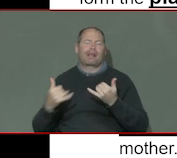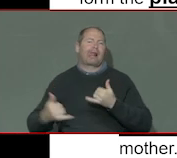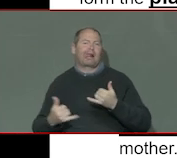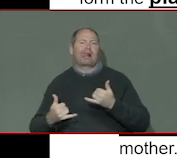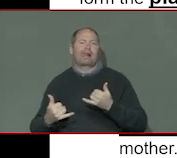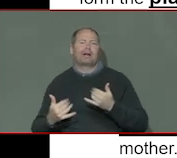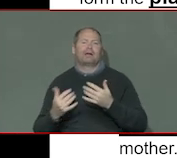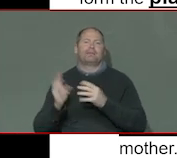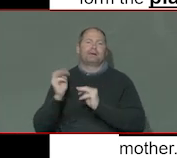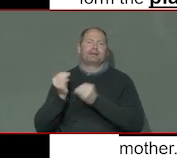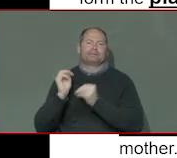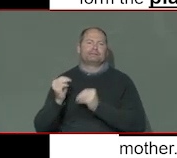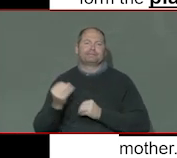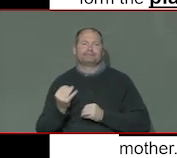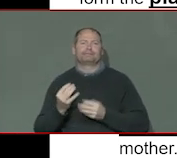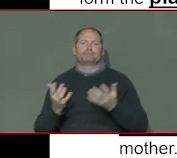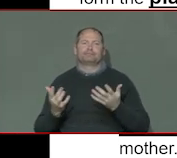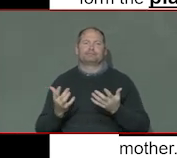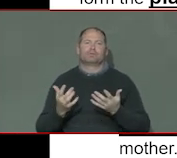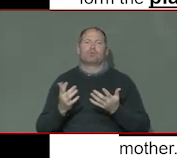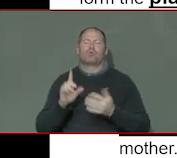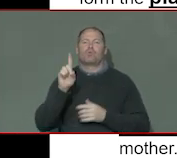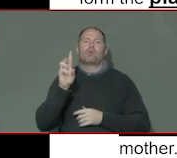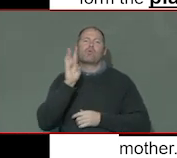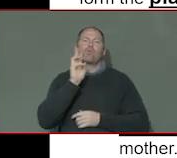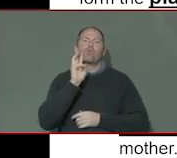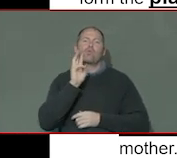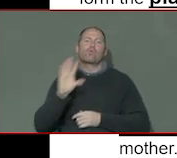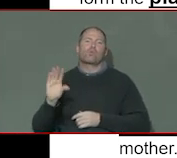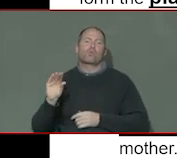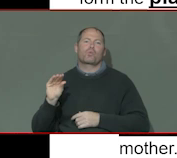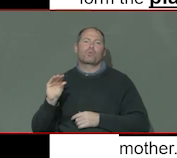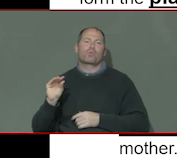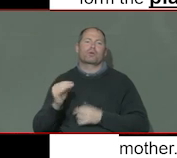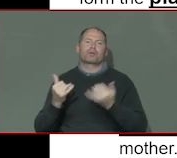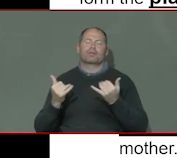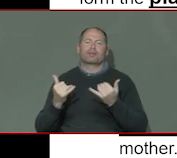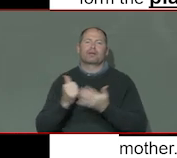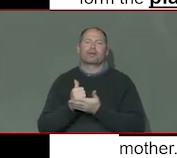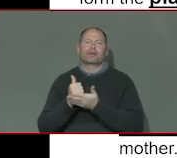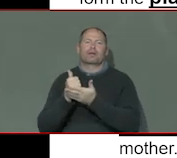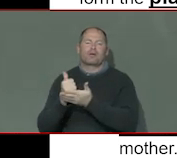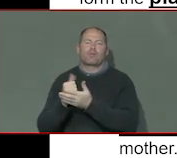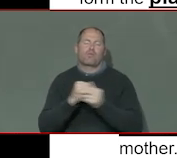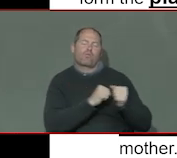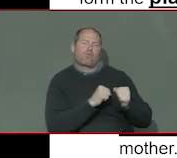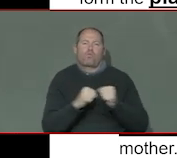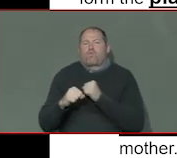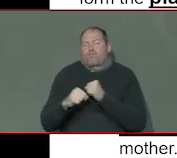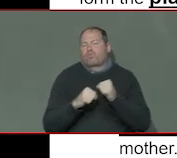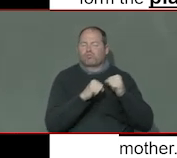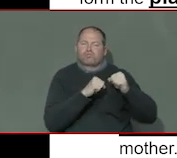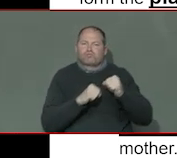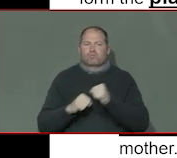then also it gives the amniotic fluid for embryo, gives them a chance to move. Why